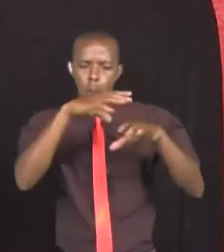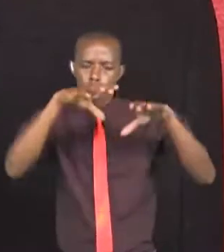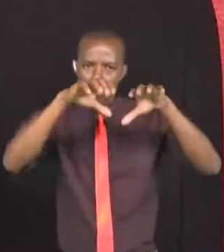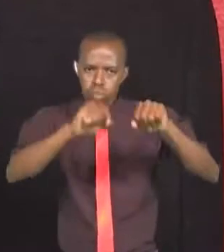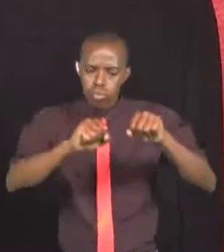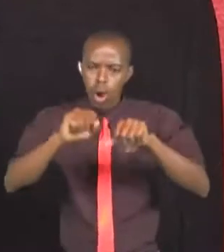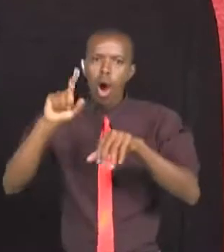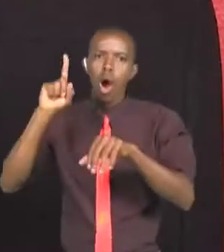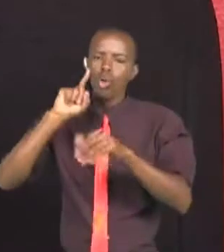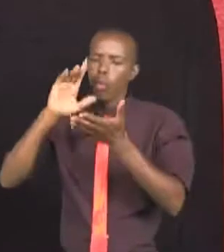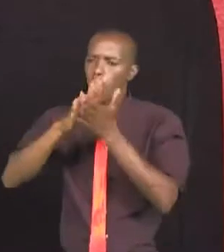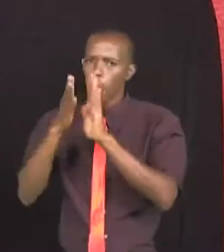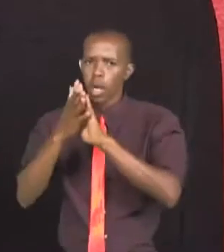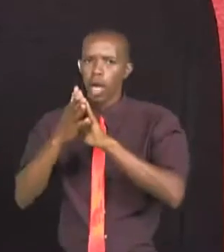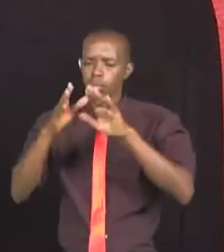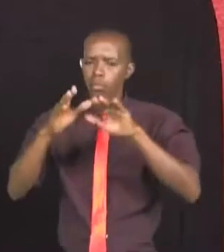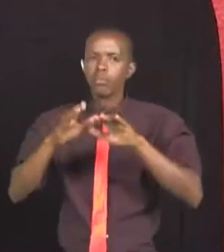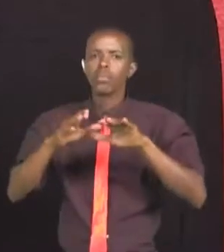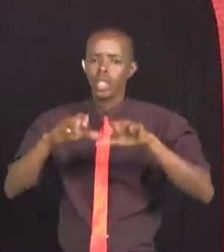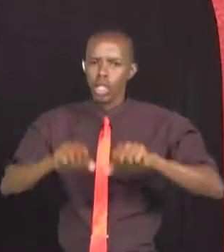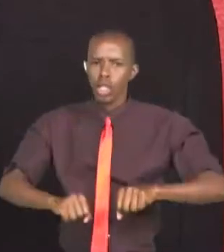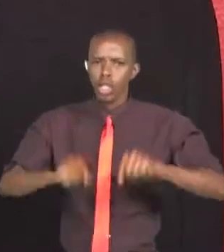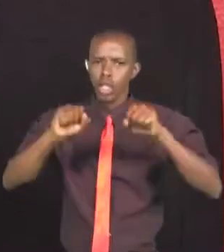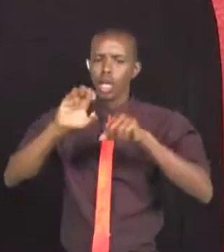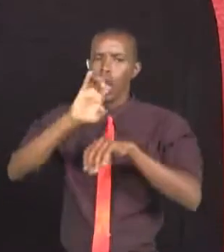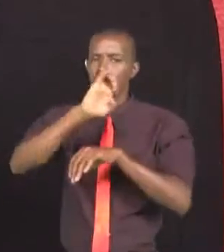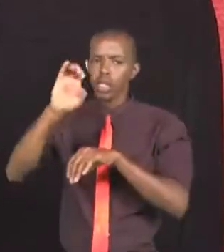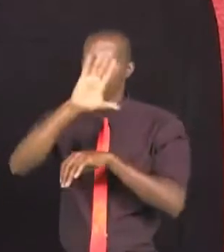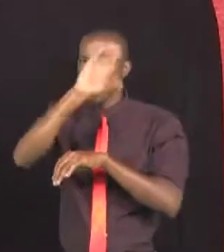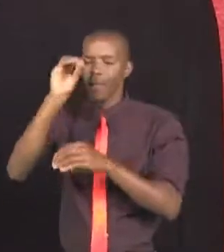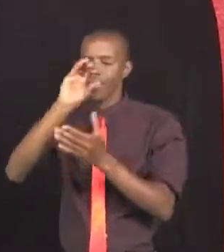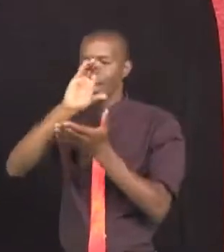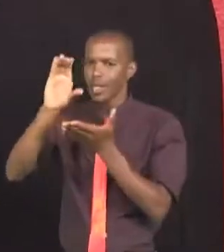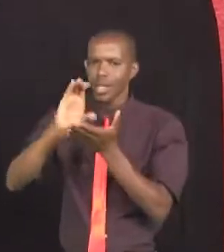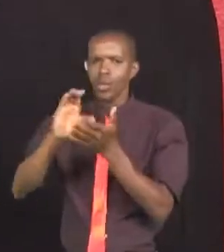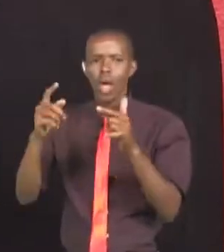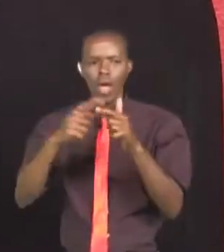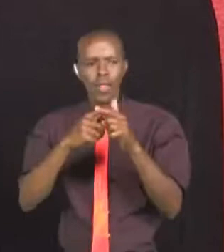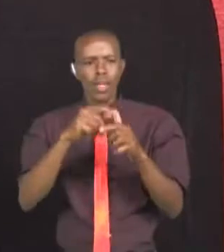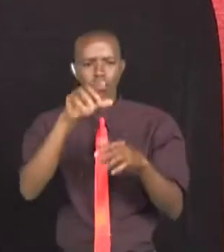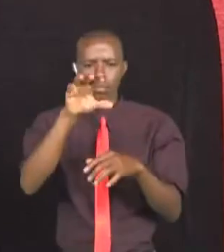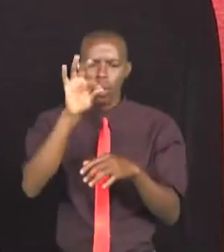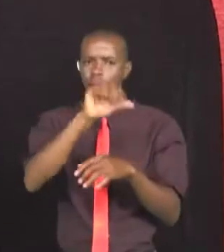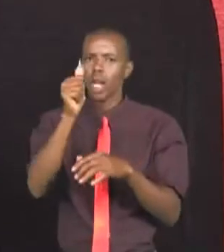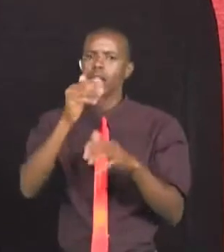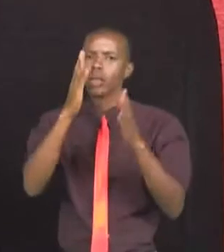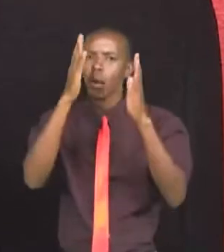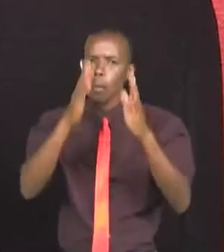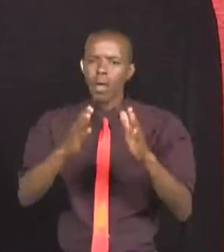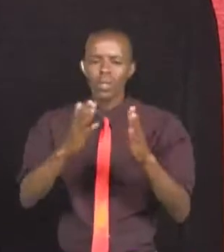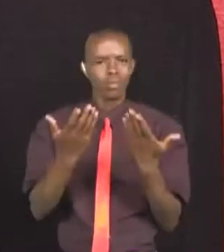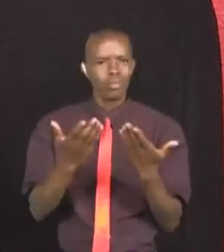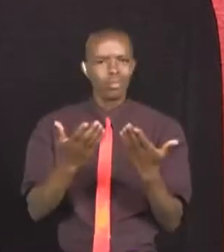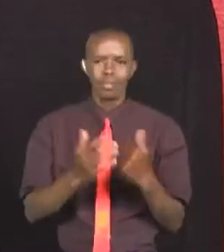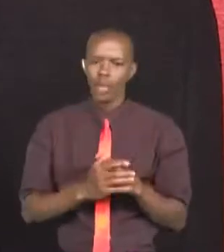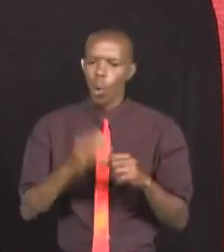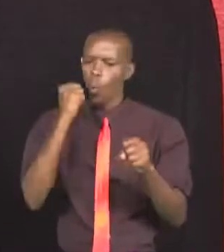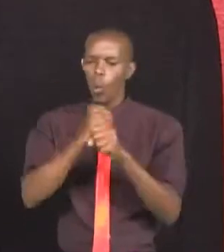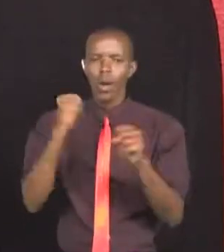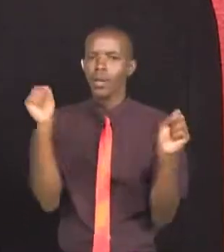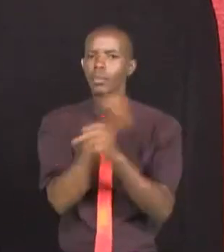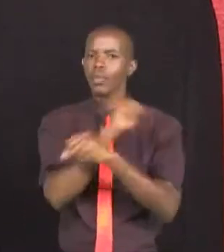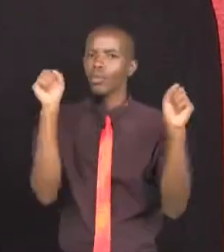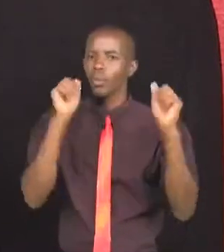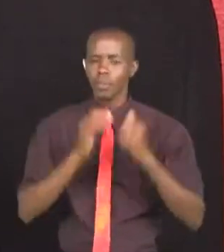of the East African Assembly, and then he will be able to point out to another leader who is clinging on to power. It definitely will not work.